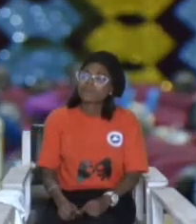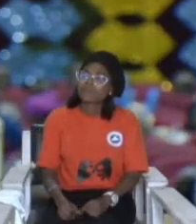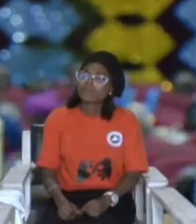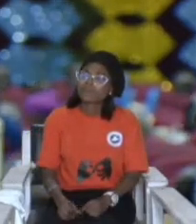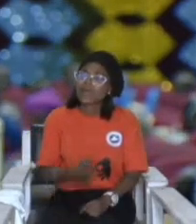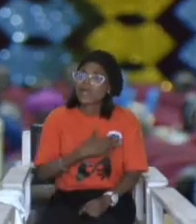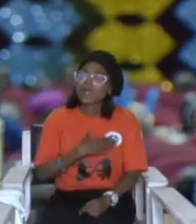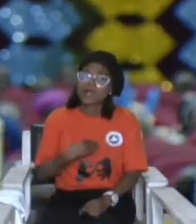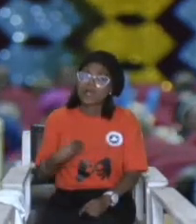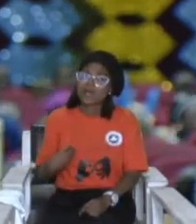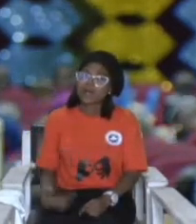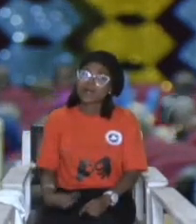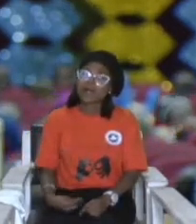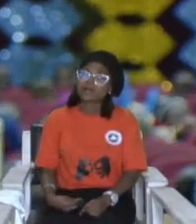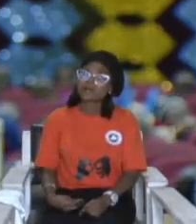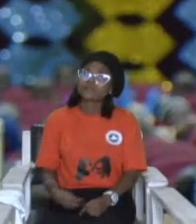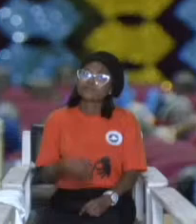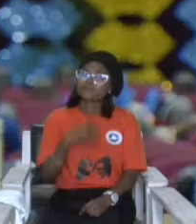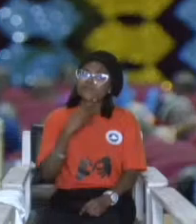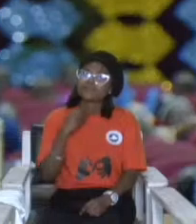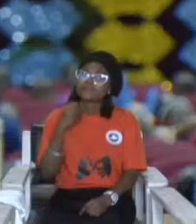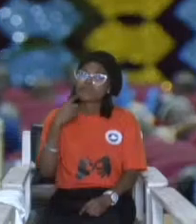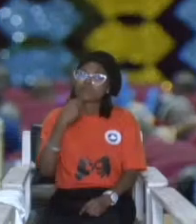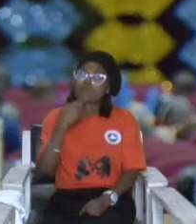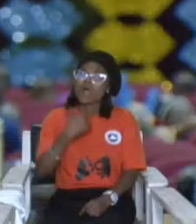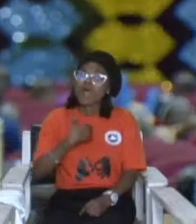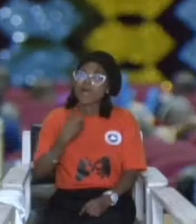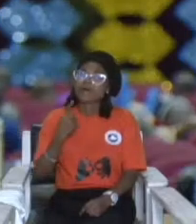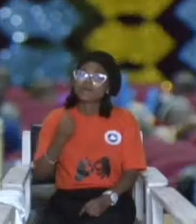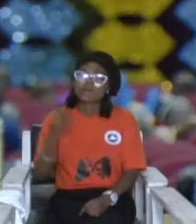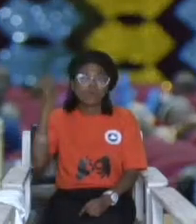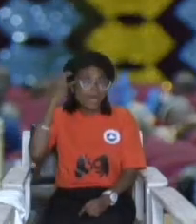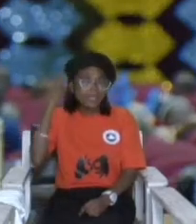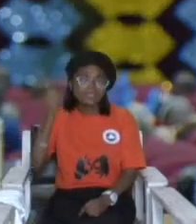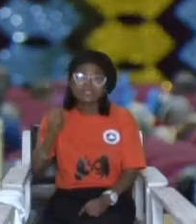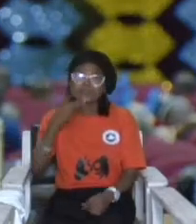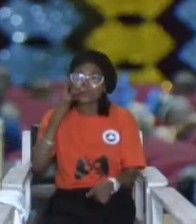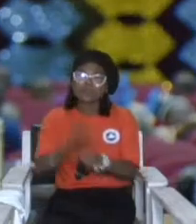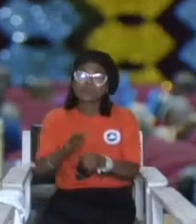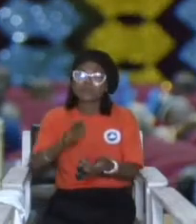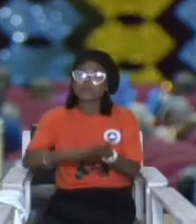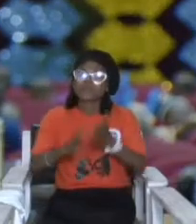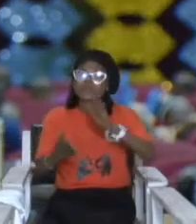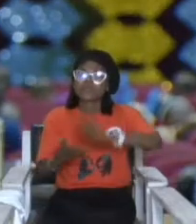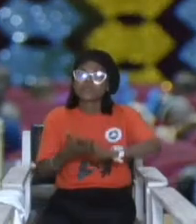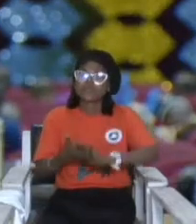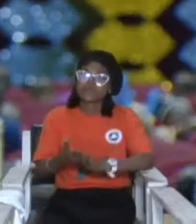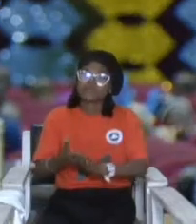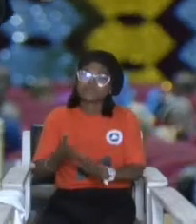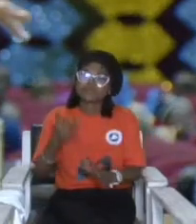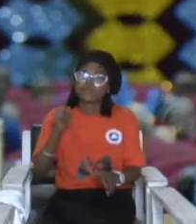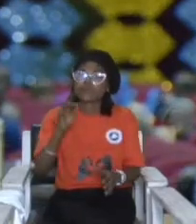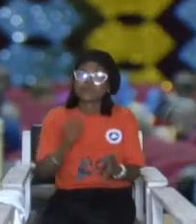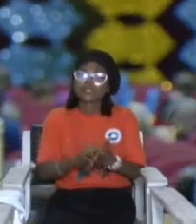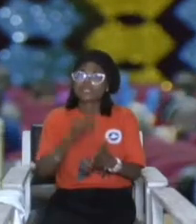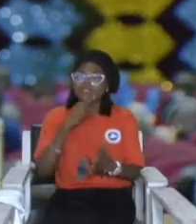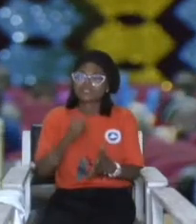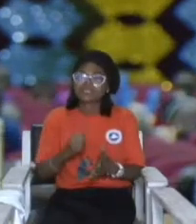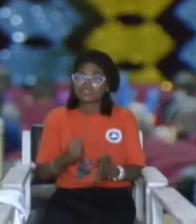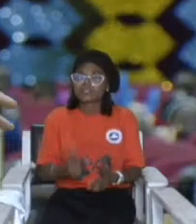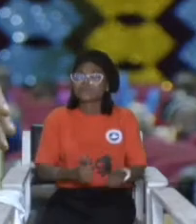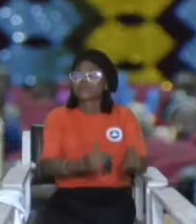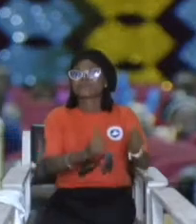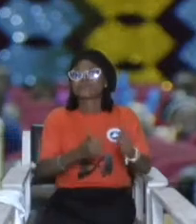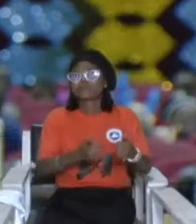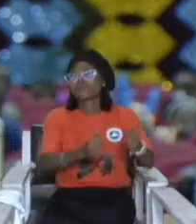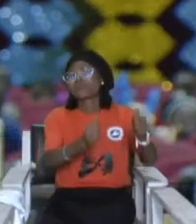and Moses, who had the promise, became the one who was now going after flock for the next